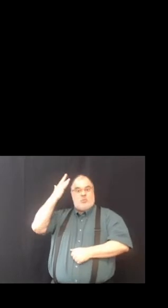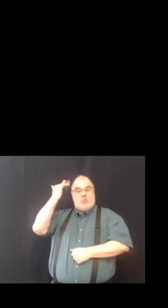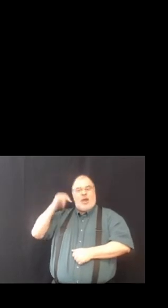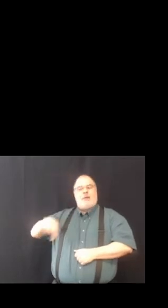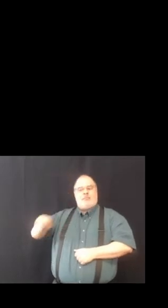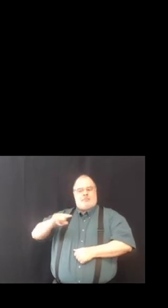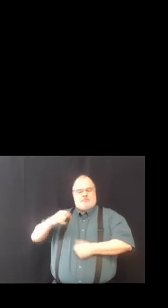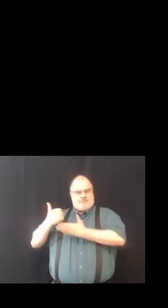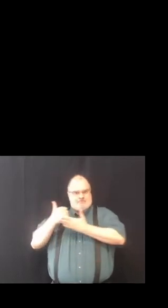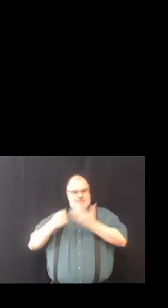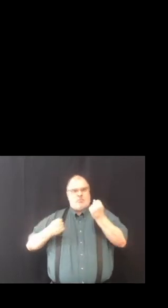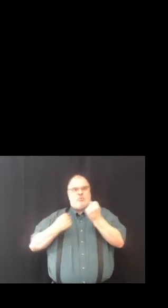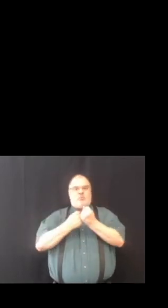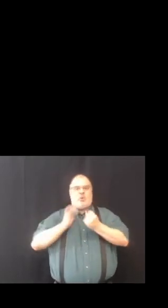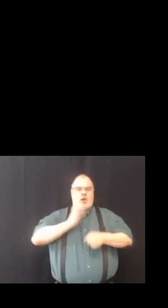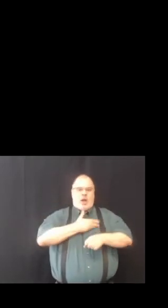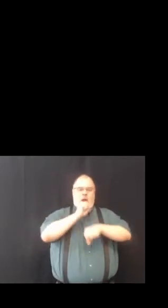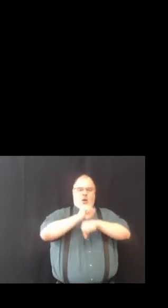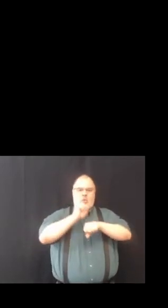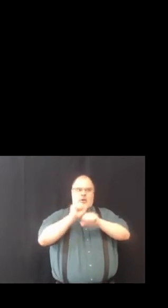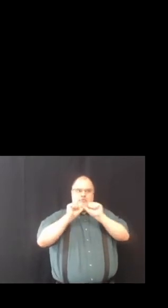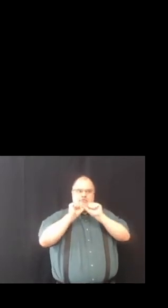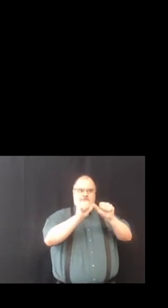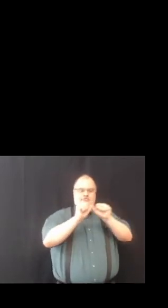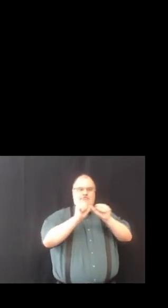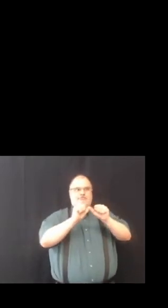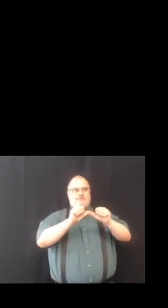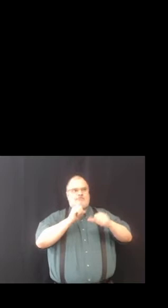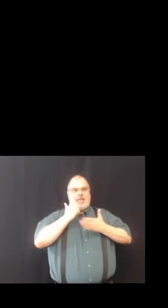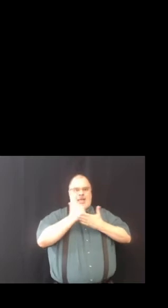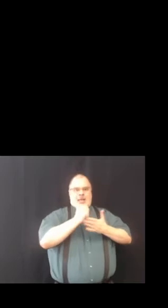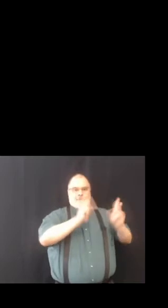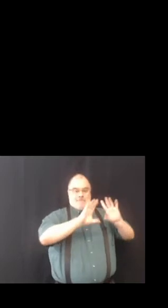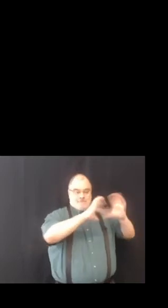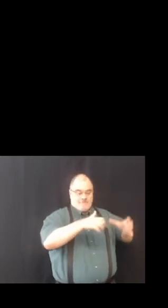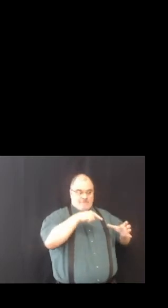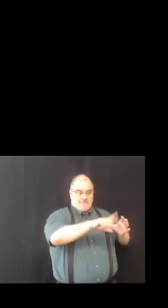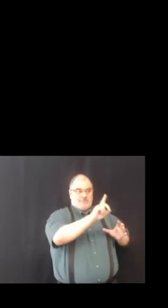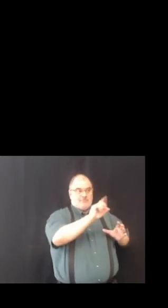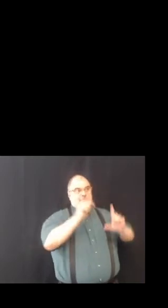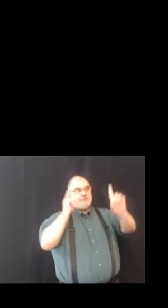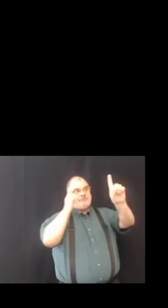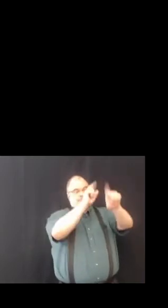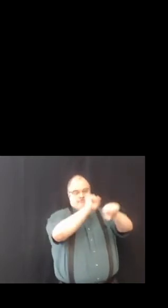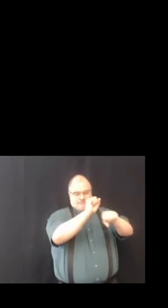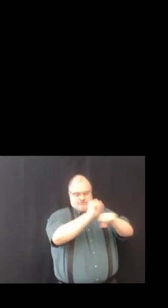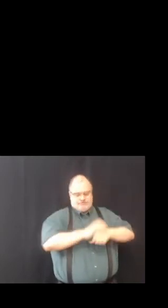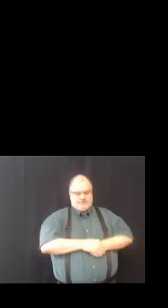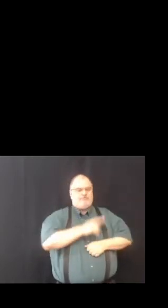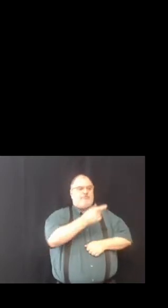of the work that is being done by the Agency for Persons with Disabilities, Vocational Rehabilitation, and Blind